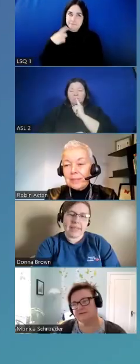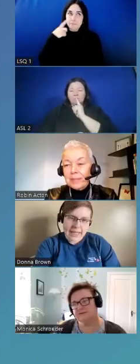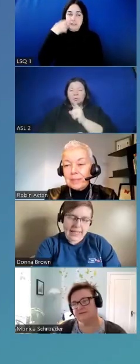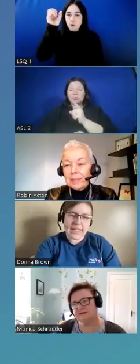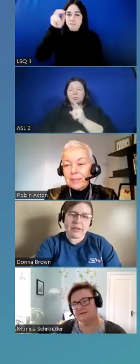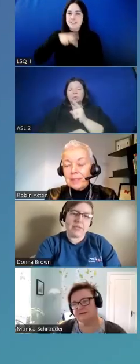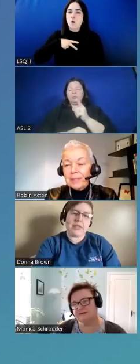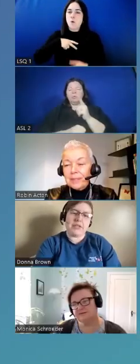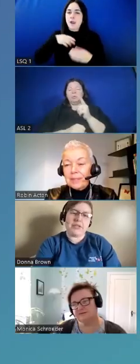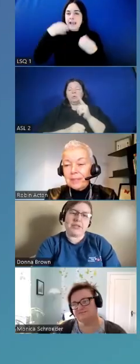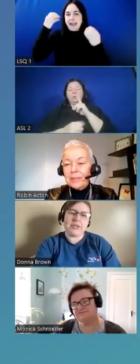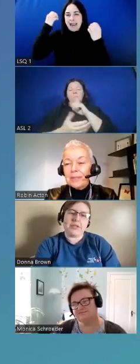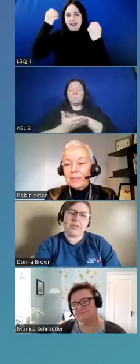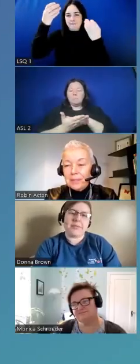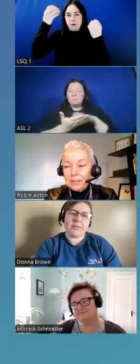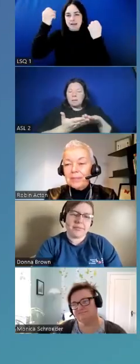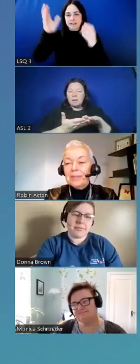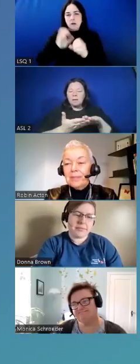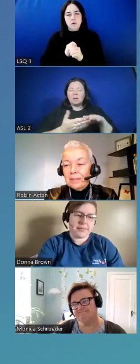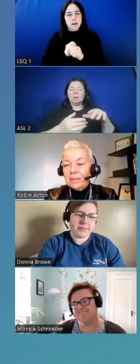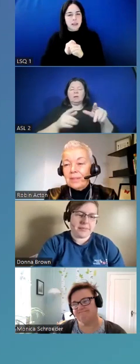is plain language.